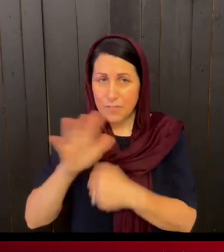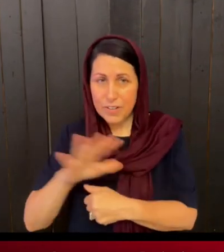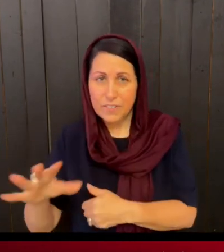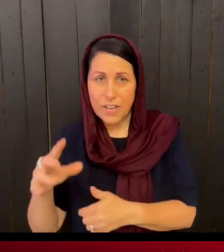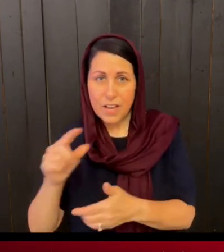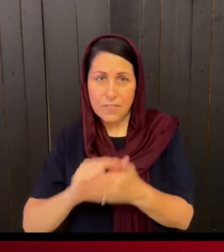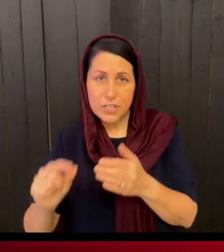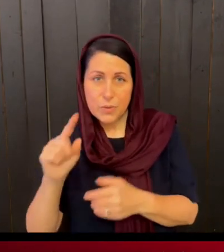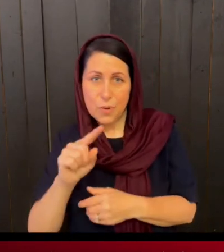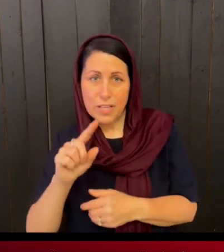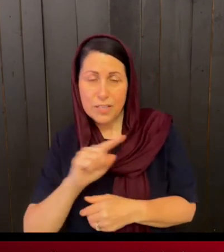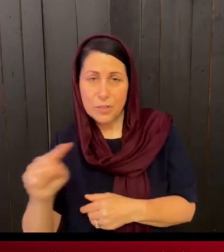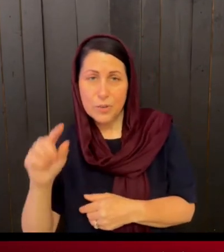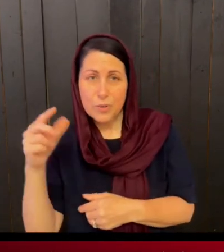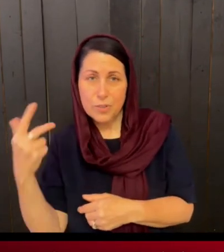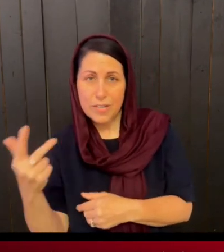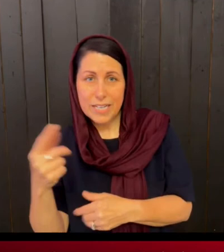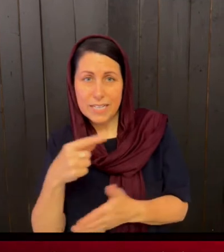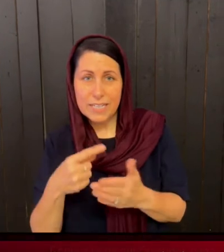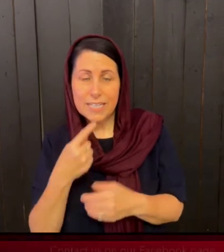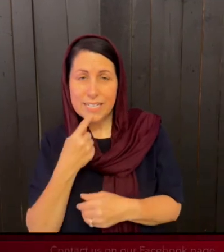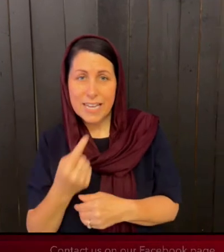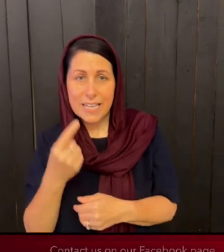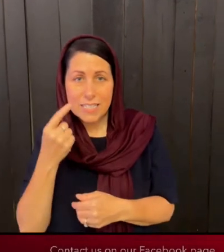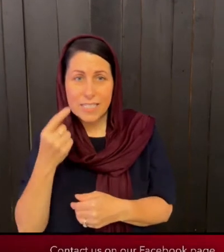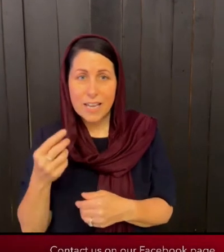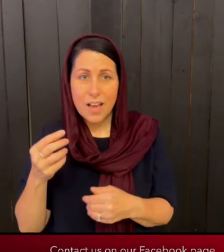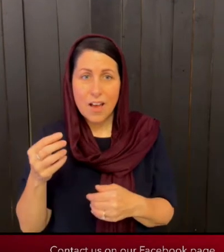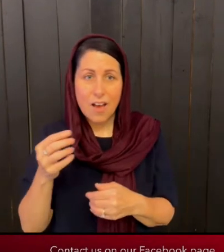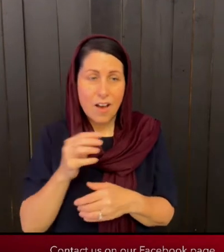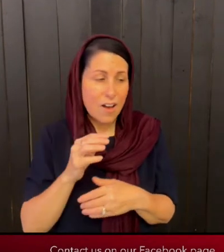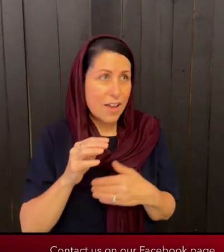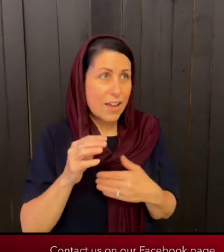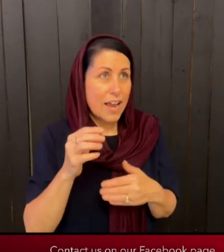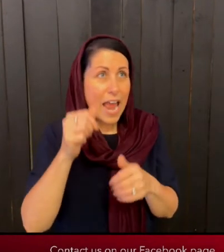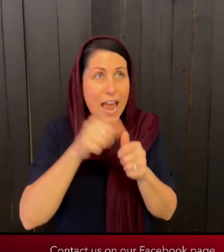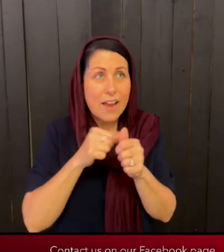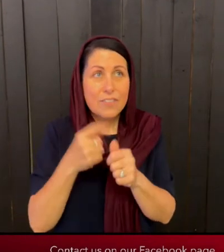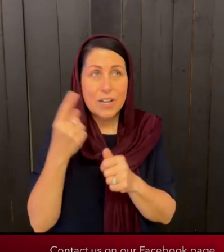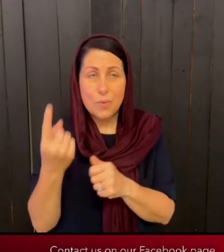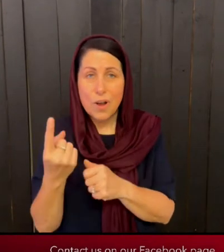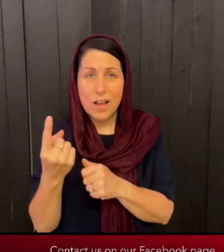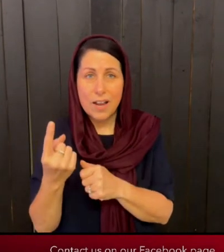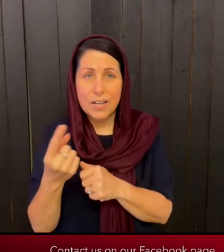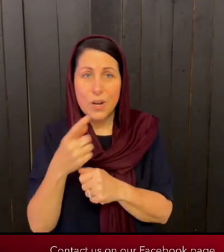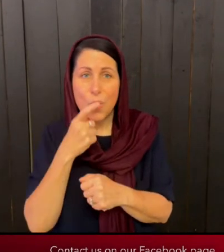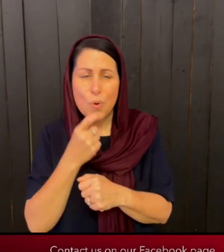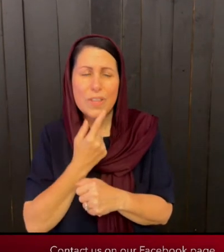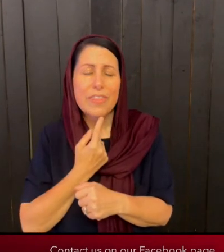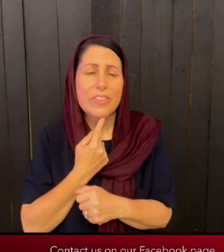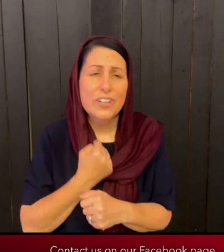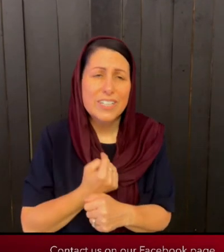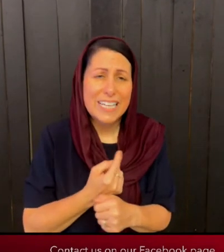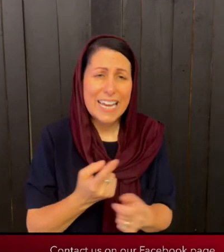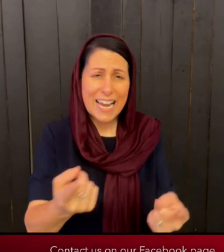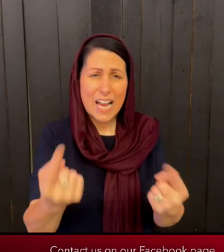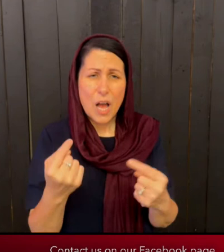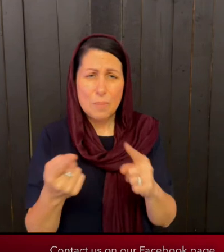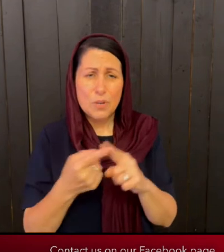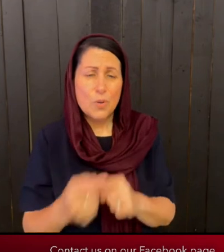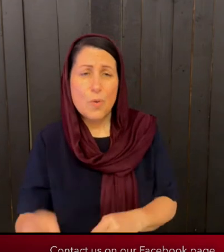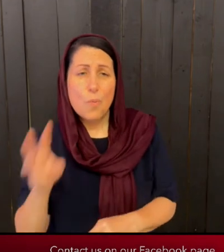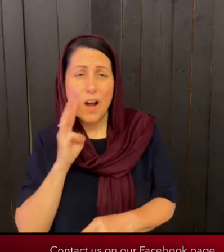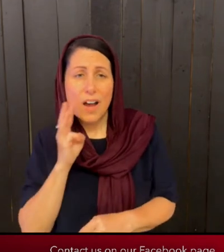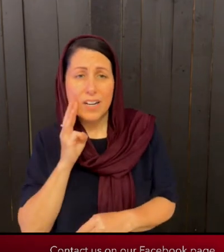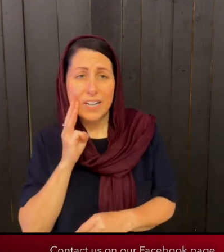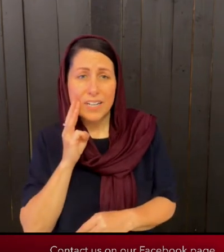3? Oh, everyone who thirsts, come to the waters. Everyone, you see that? Everyone who thirsts, come to the waters. And you who